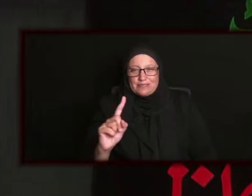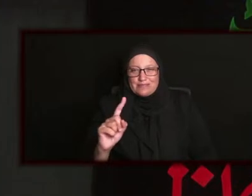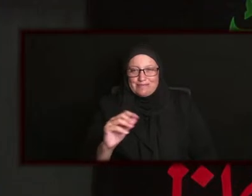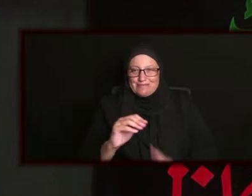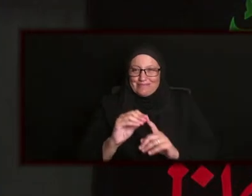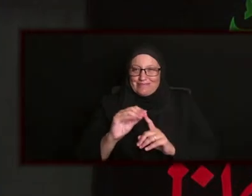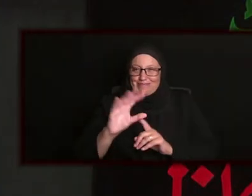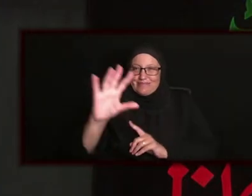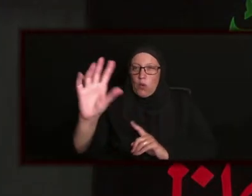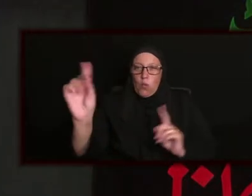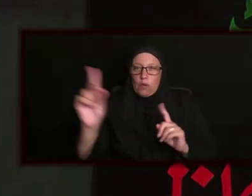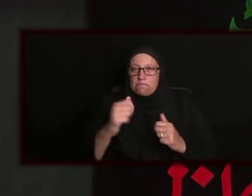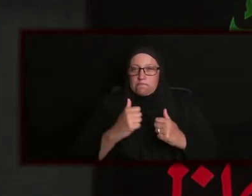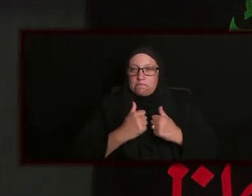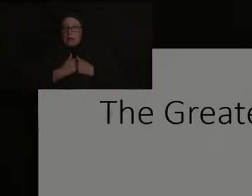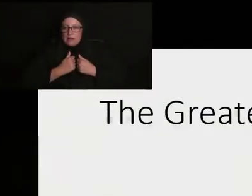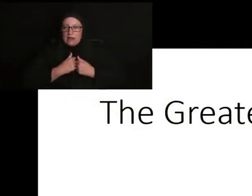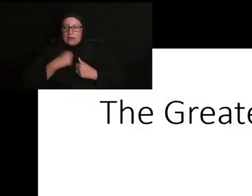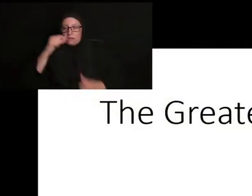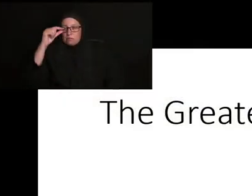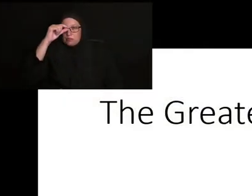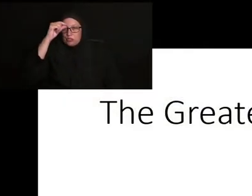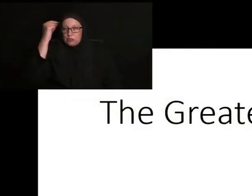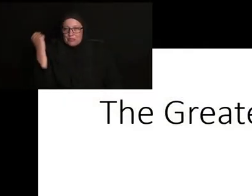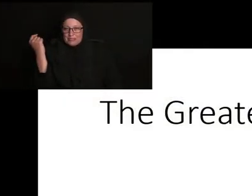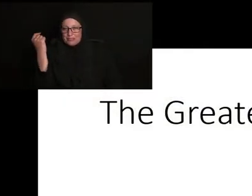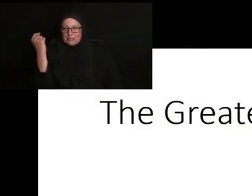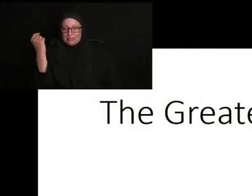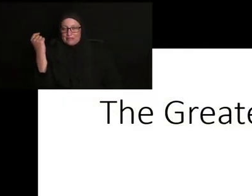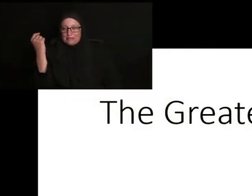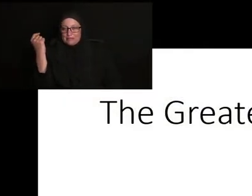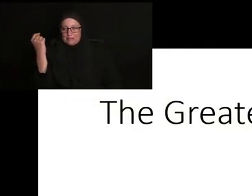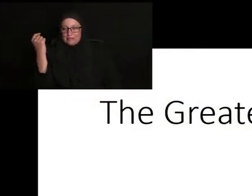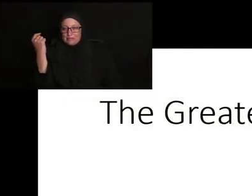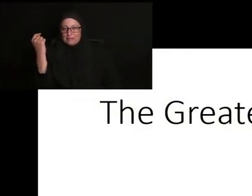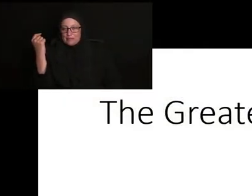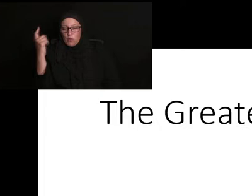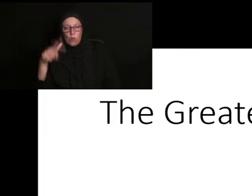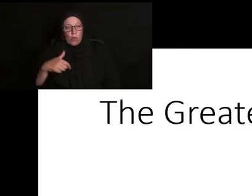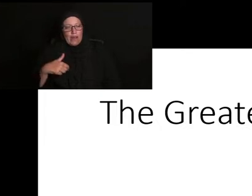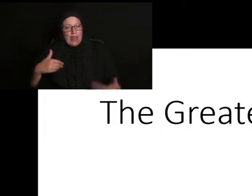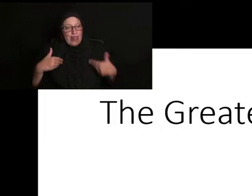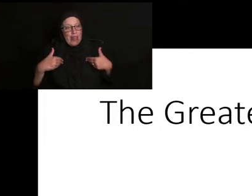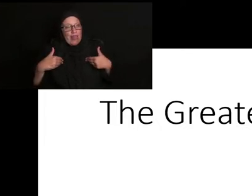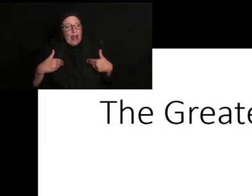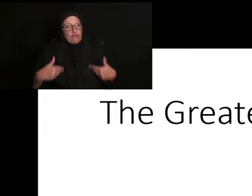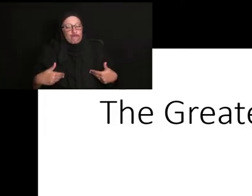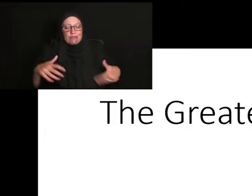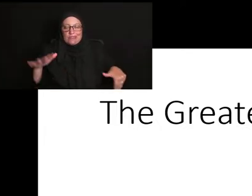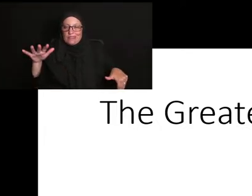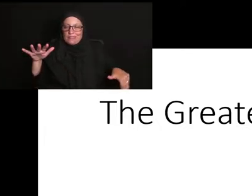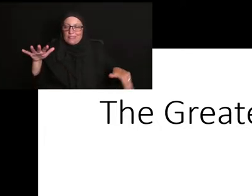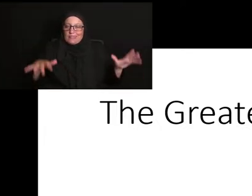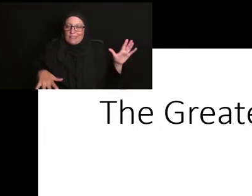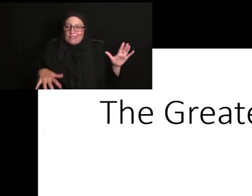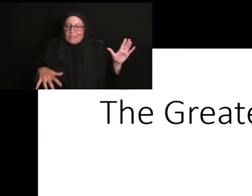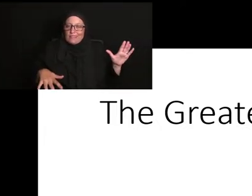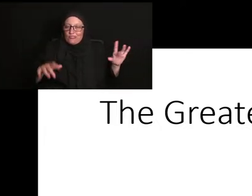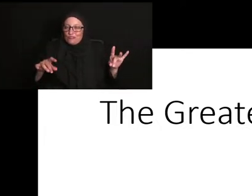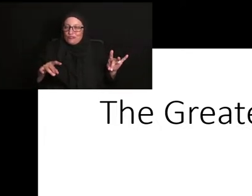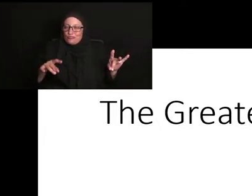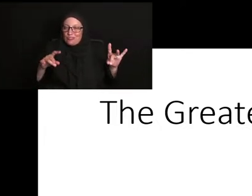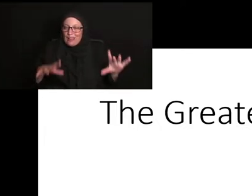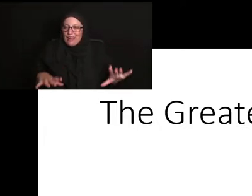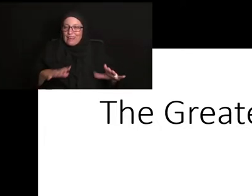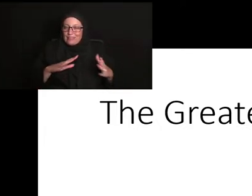What is my purpose? You see, in luxury societies or well-off societies, let's not call it, that's a